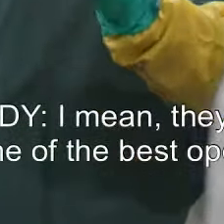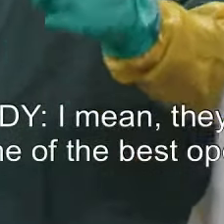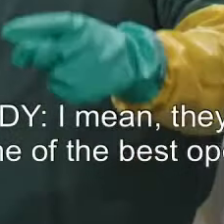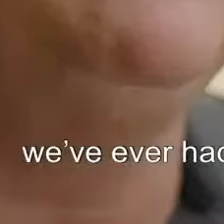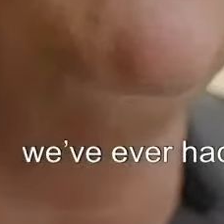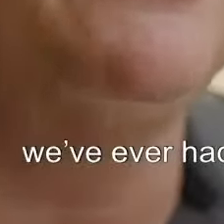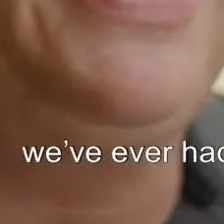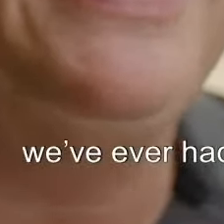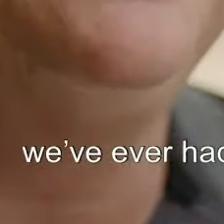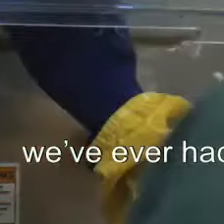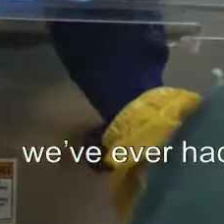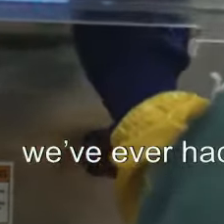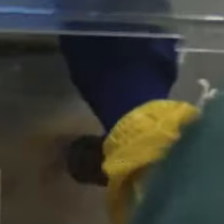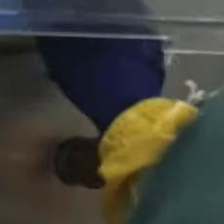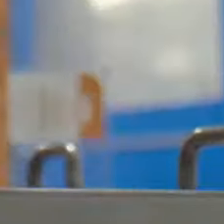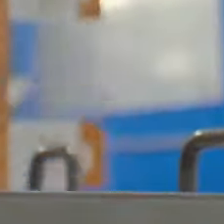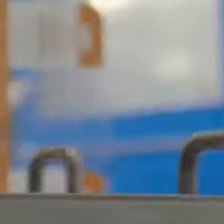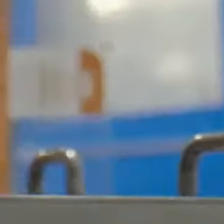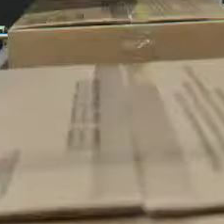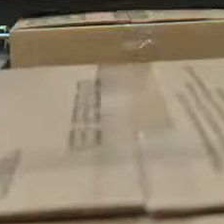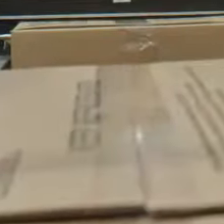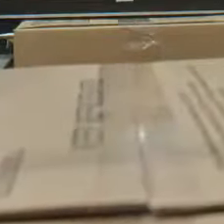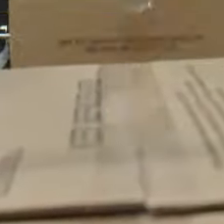best operators we've ever had.